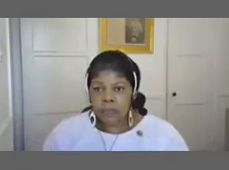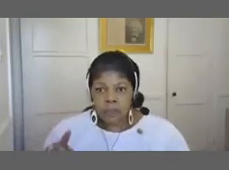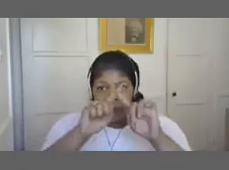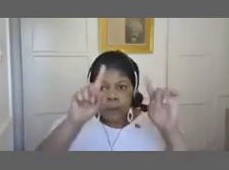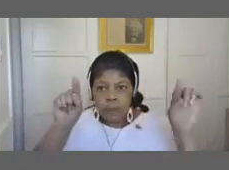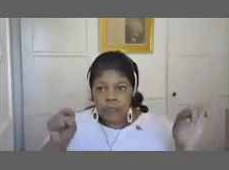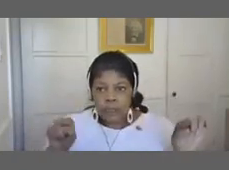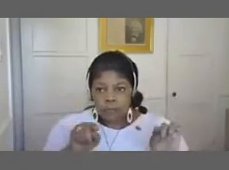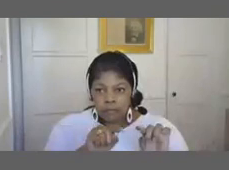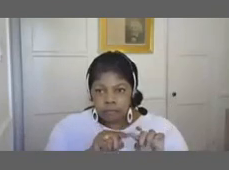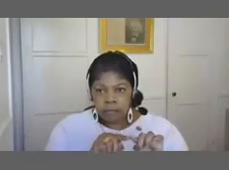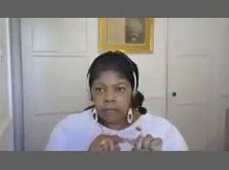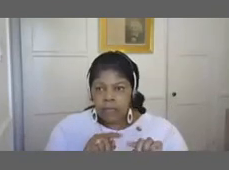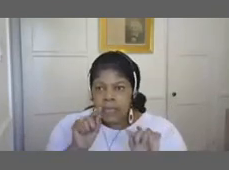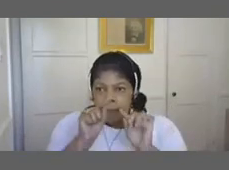that.